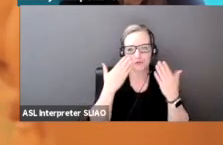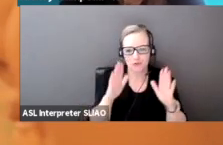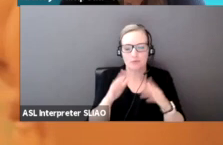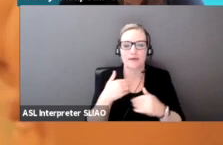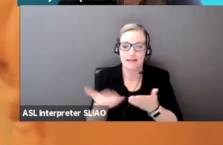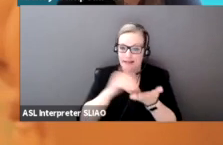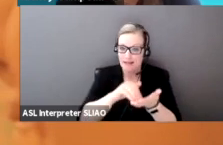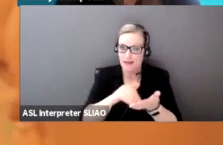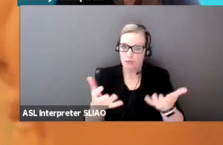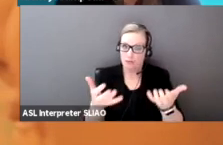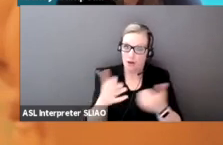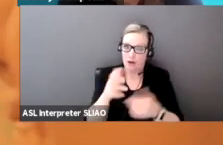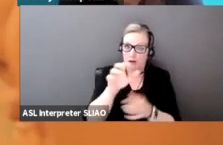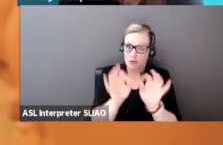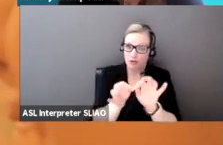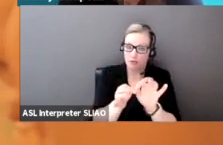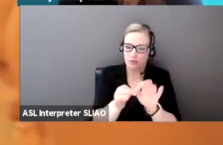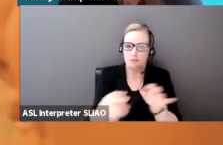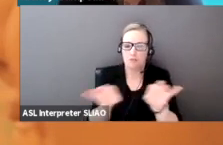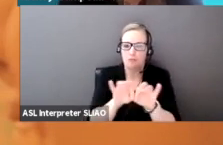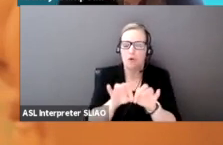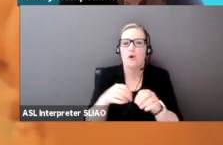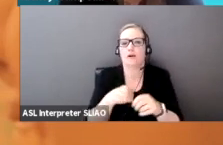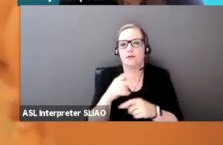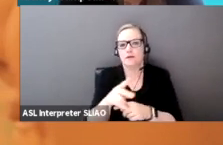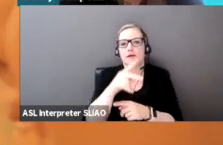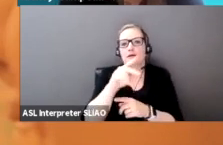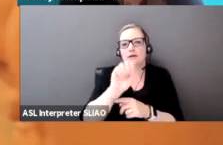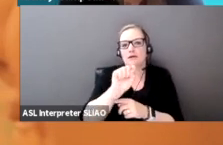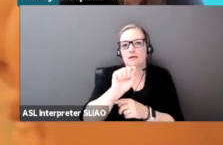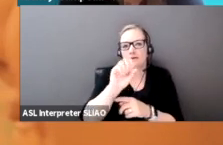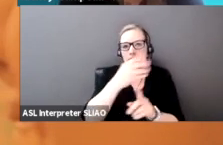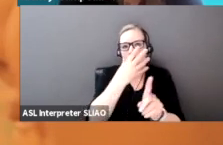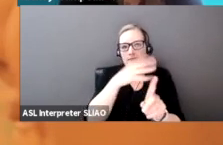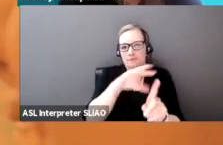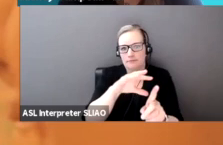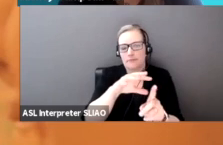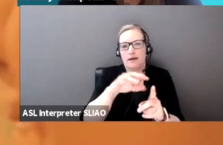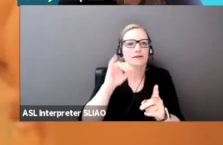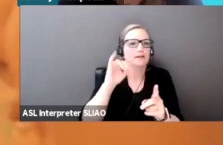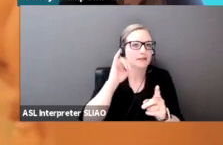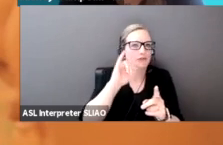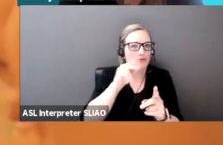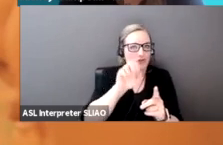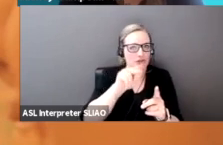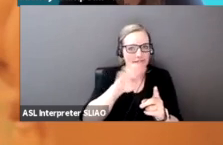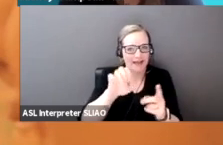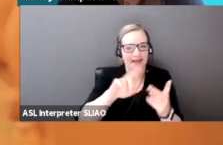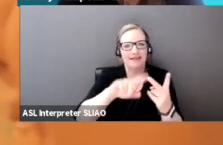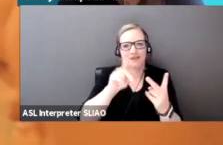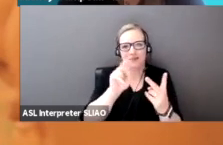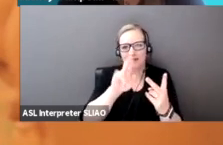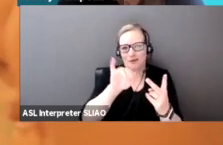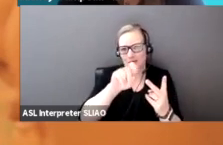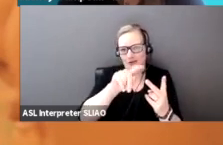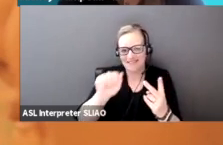Sign Language, please do pin or spotlight Tom and both the interpreters, Jeanette and Krista, to the top of your gallery. And in addition, anyone